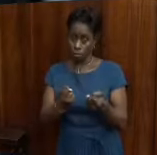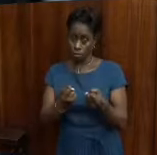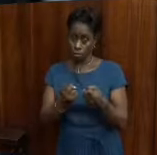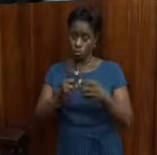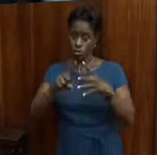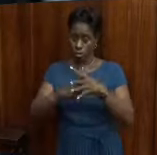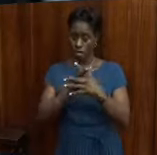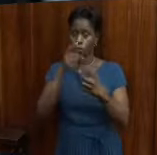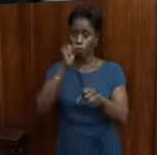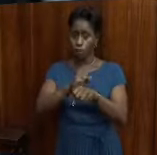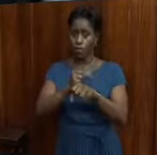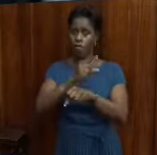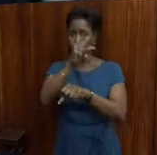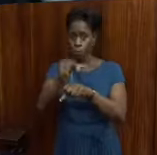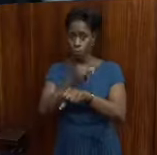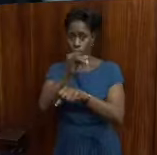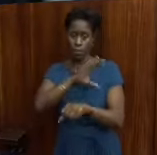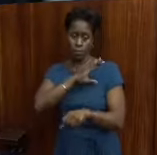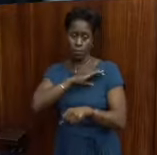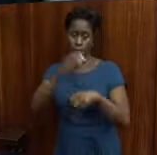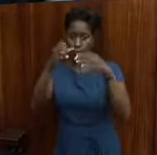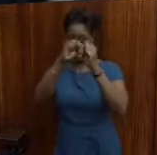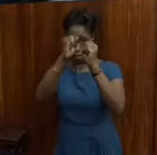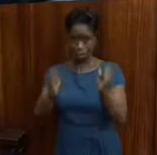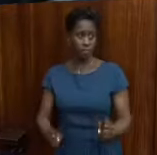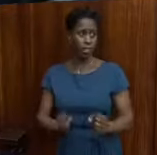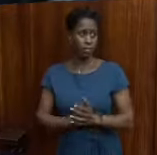Station, a project long anticipated